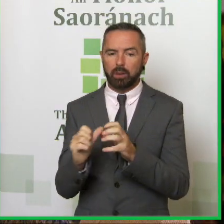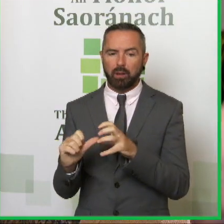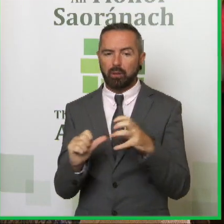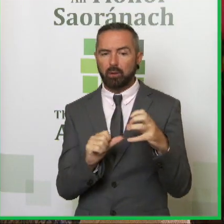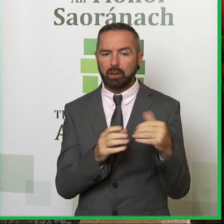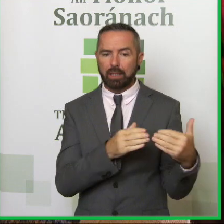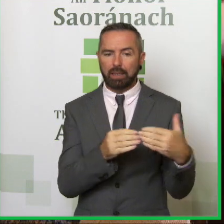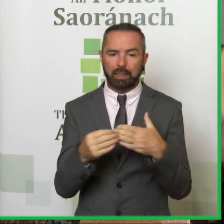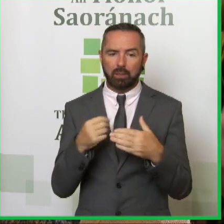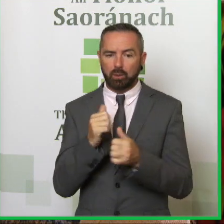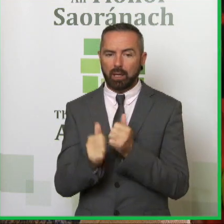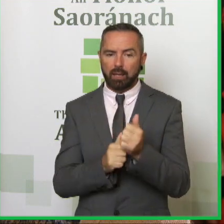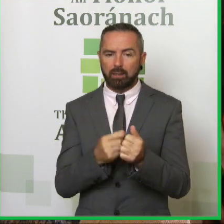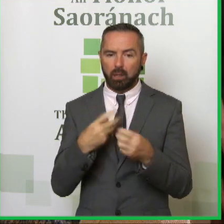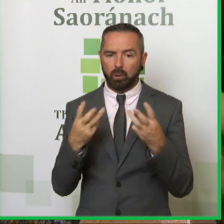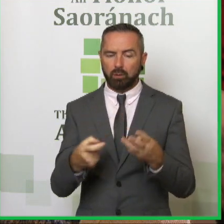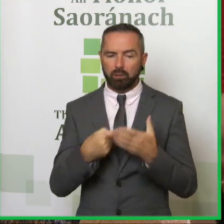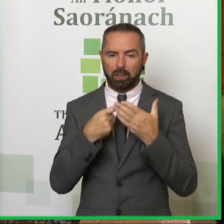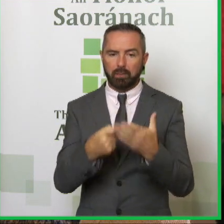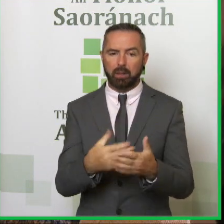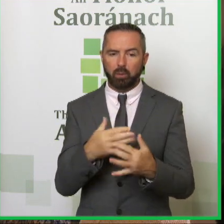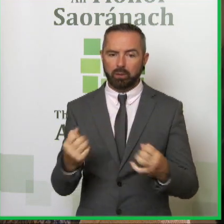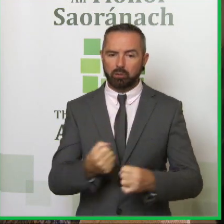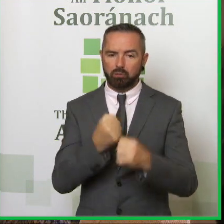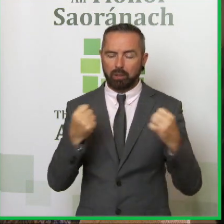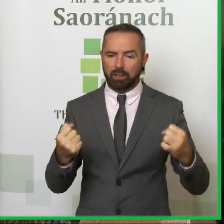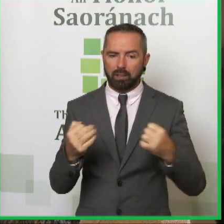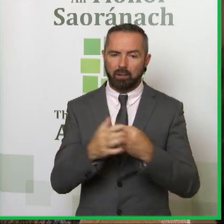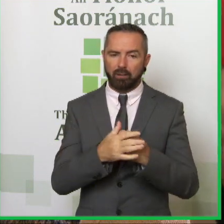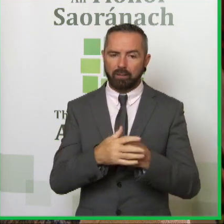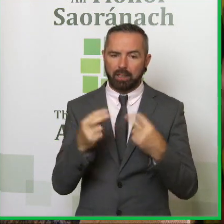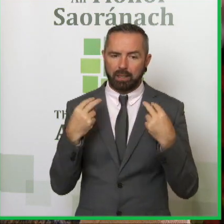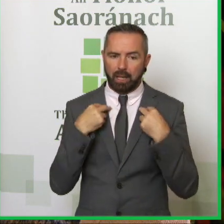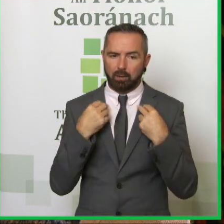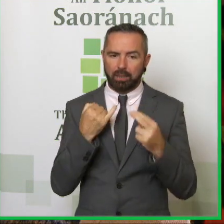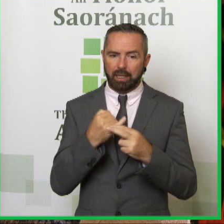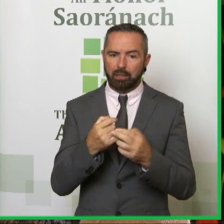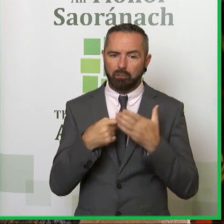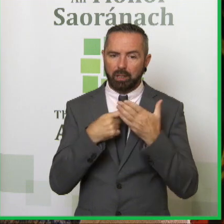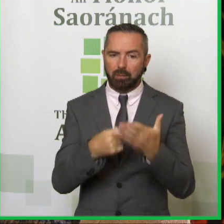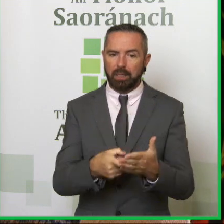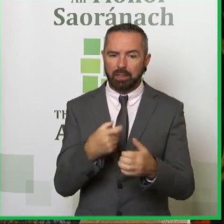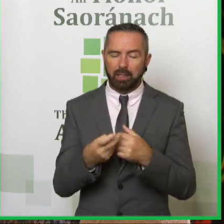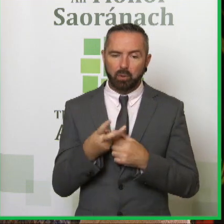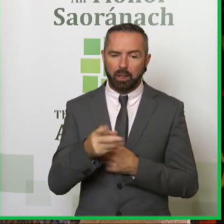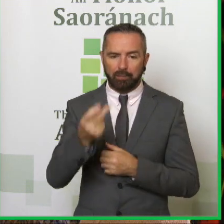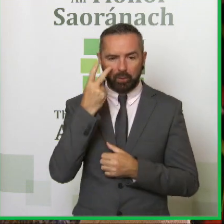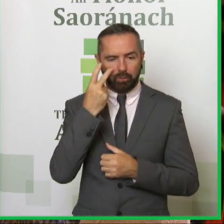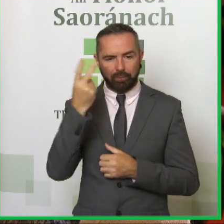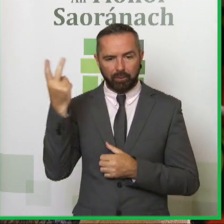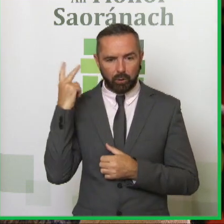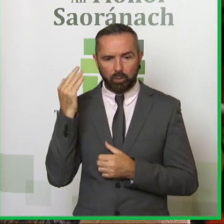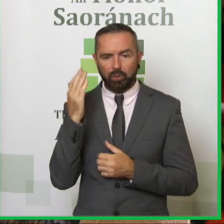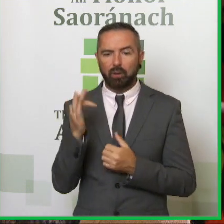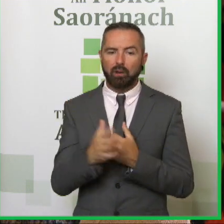action, and therefore would like to suggest strengthening of the language in the recommendation, that there be a review of